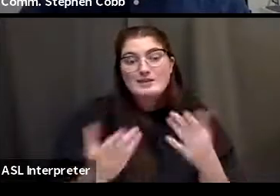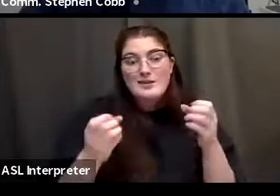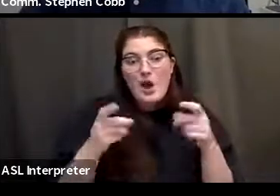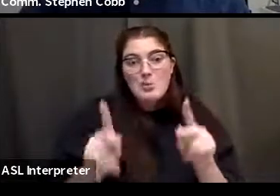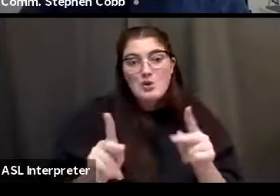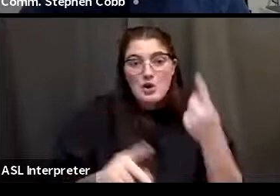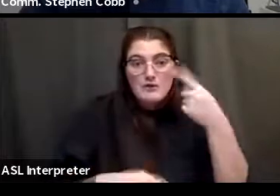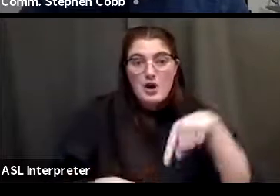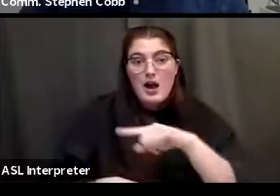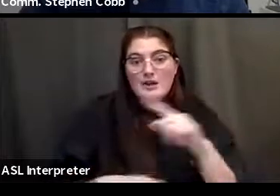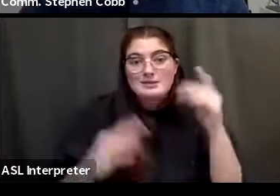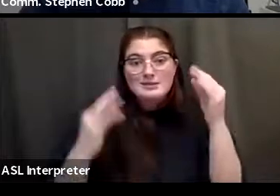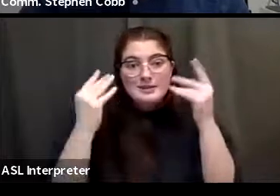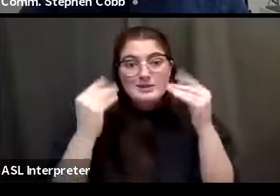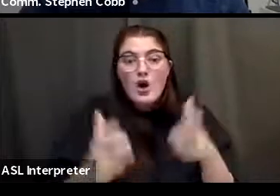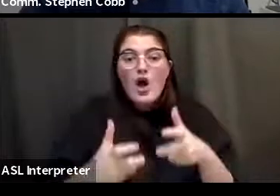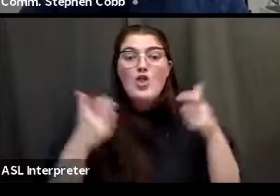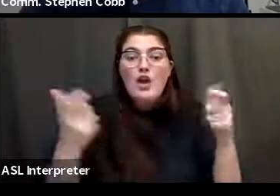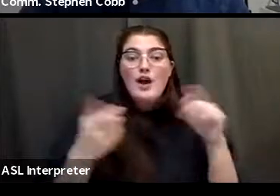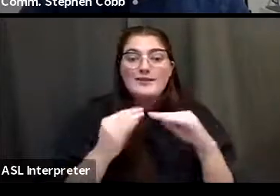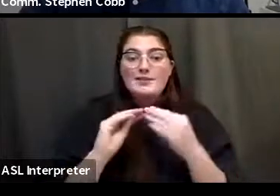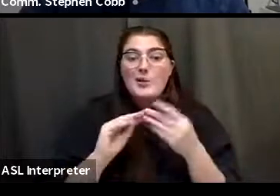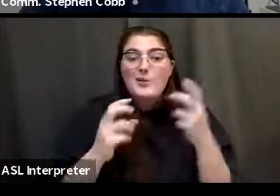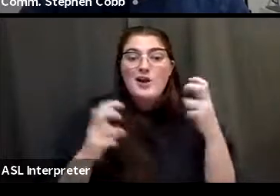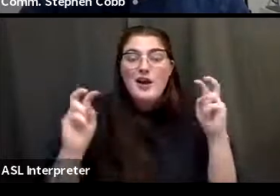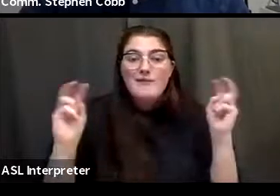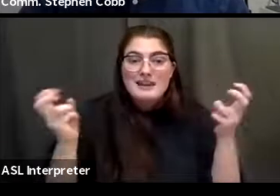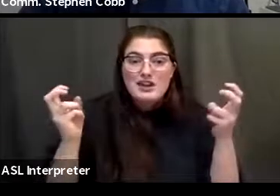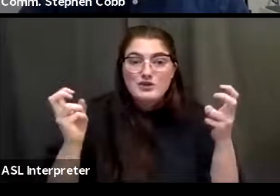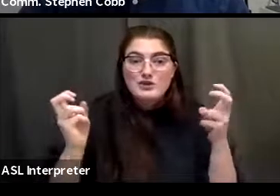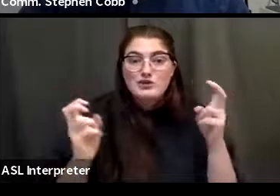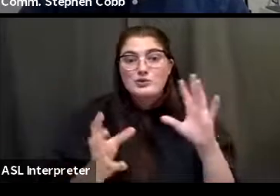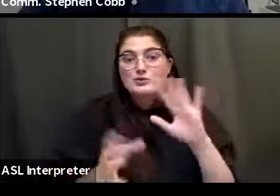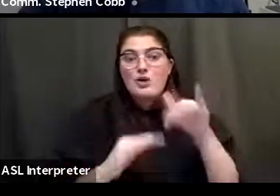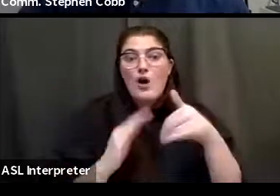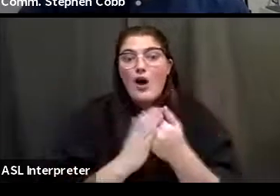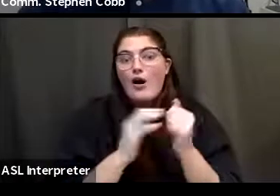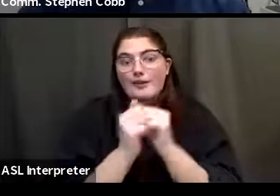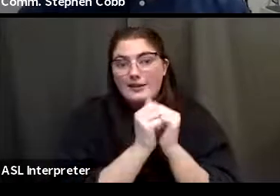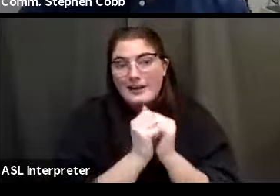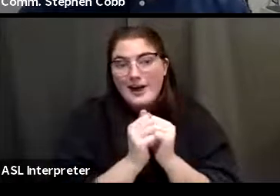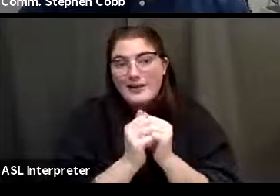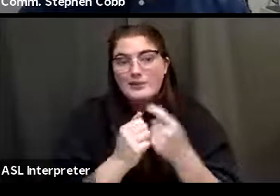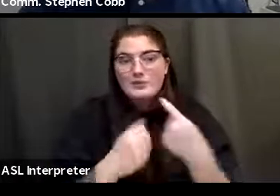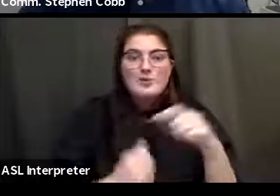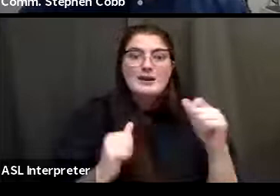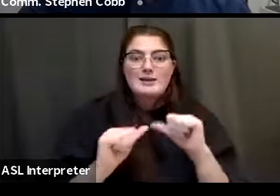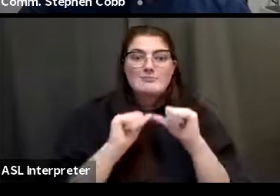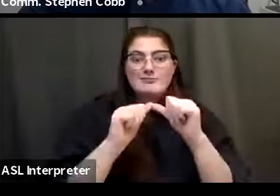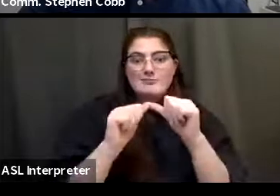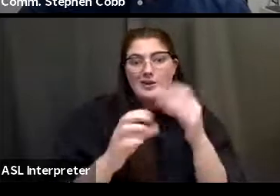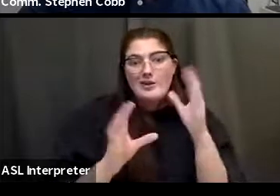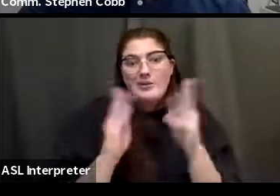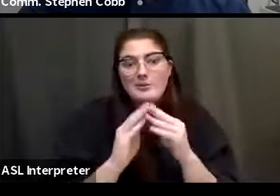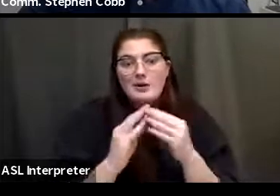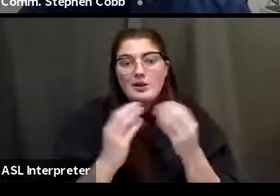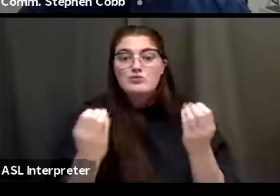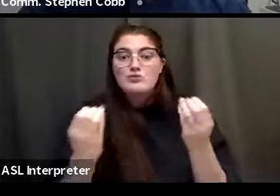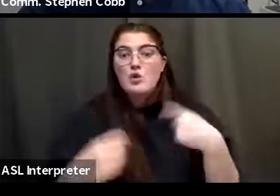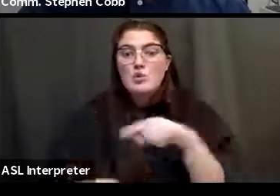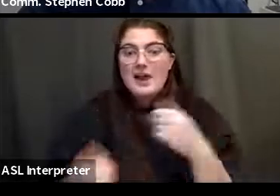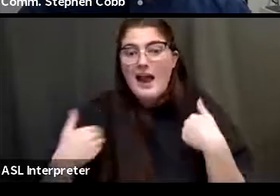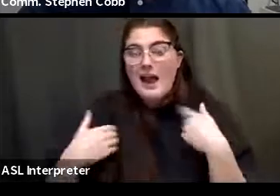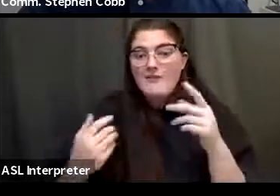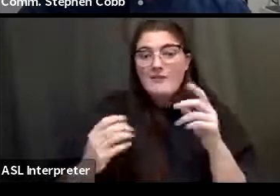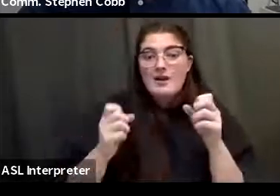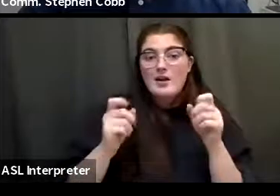us to consider a large number of issues all at once so that we can keep the meeting moving. And so we do have an opportunity